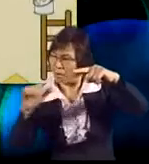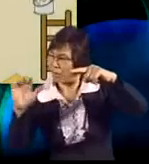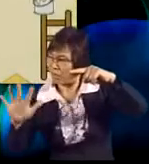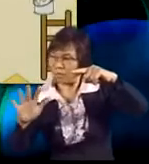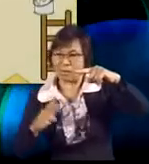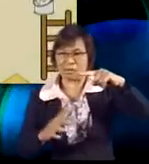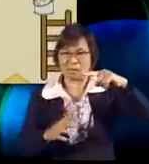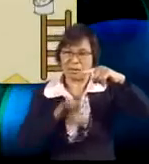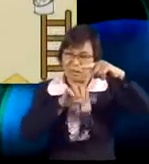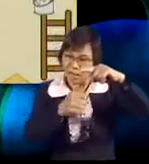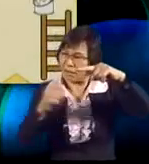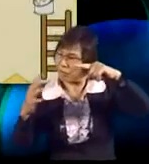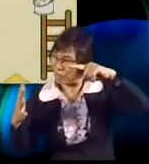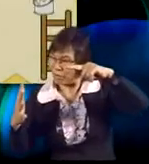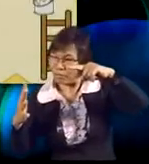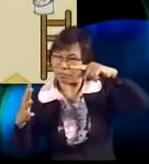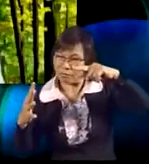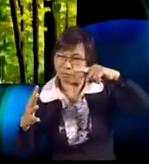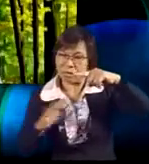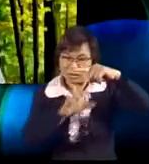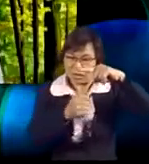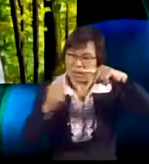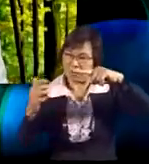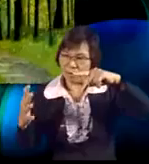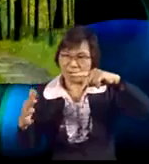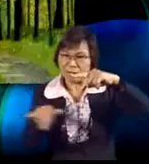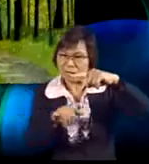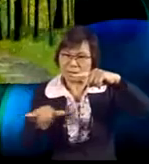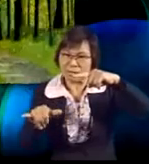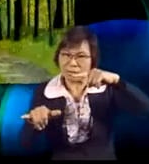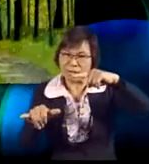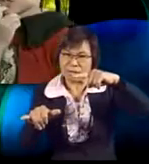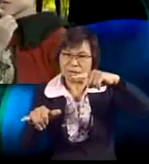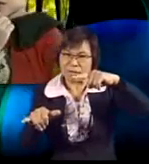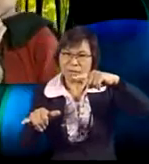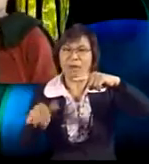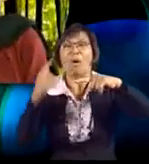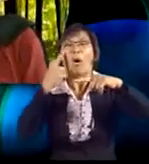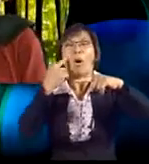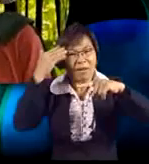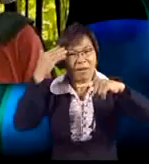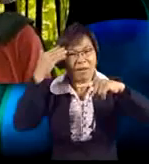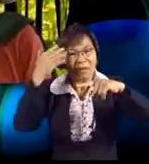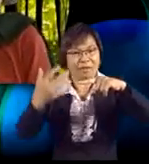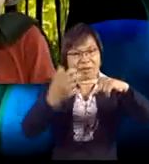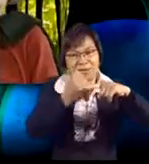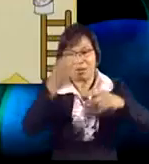denominators, Nick. We have 10 and 5. So, 10 and 5. 10 and